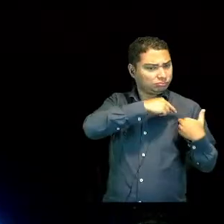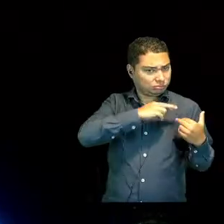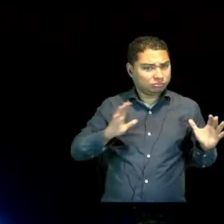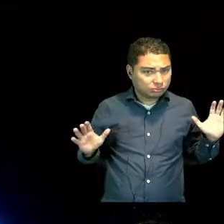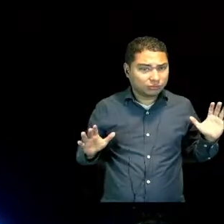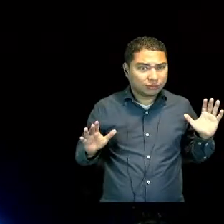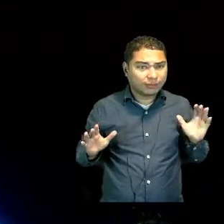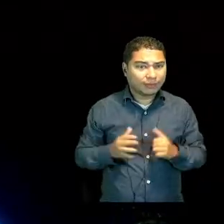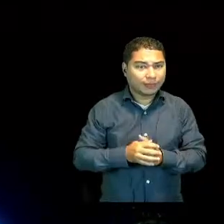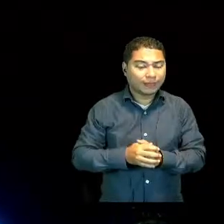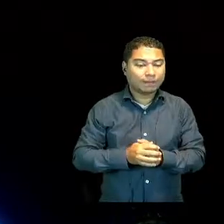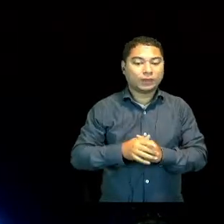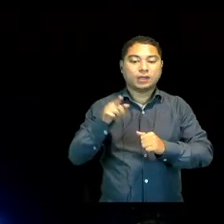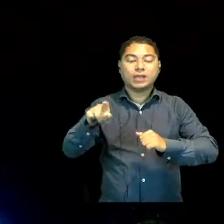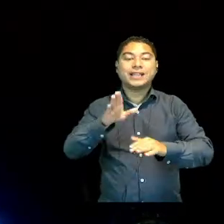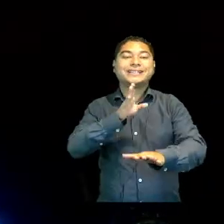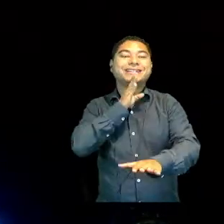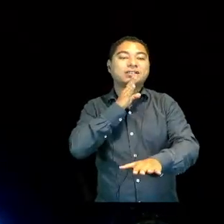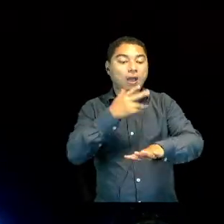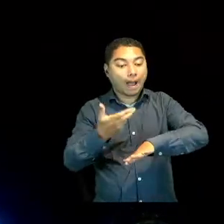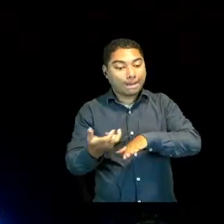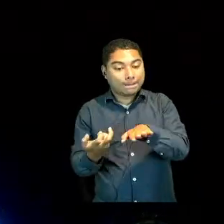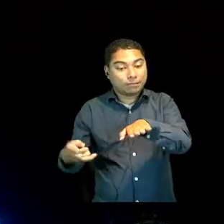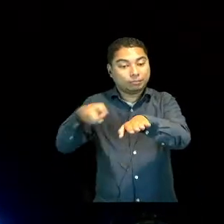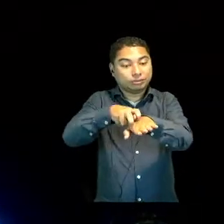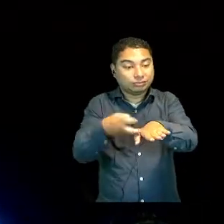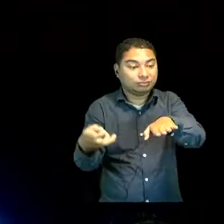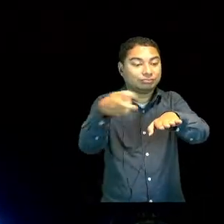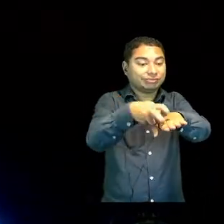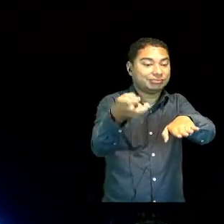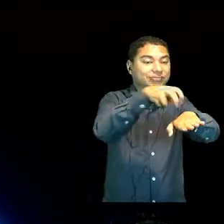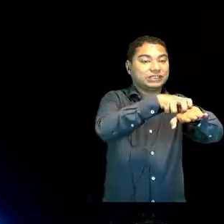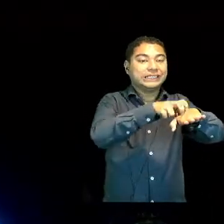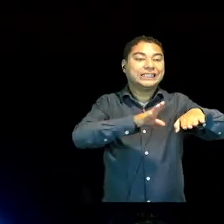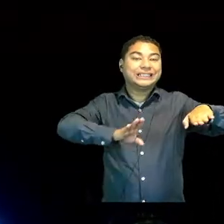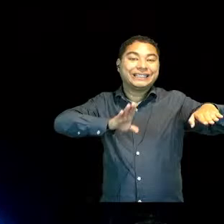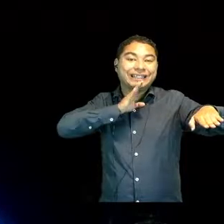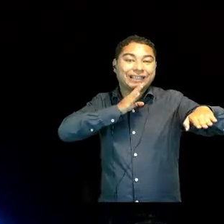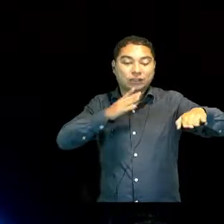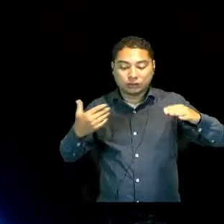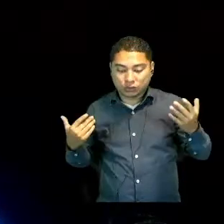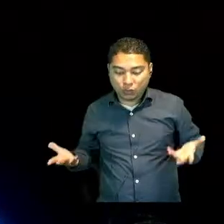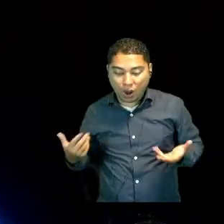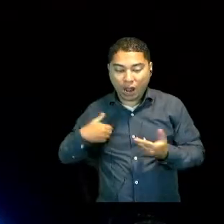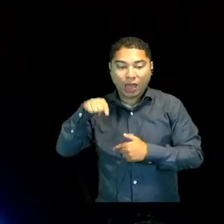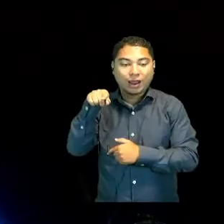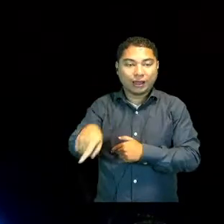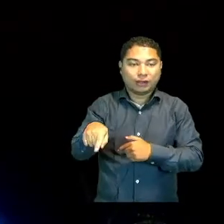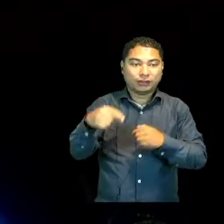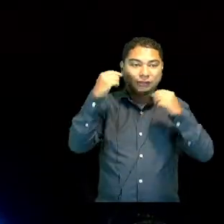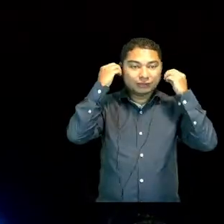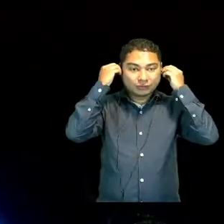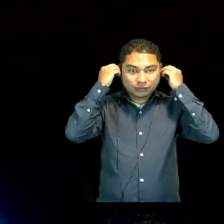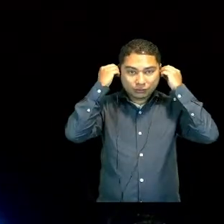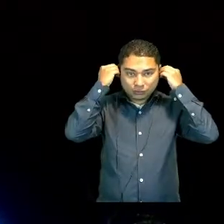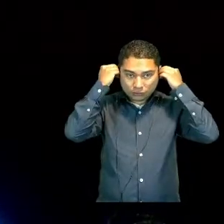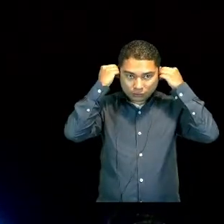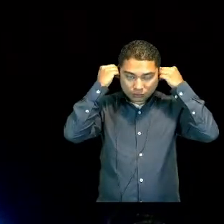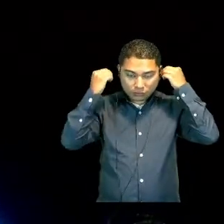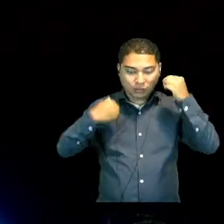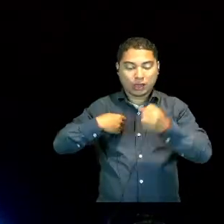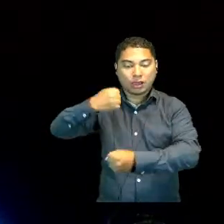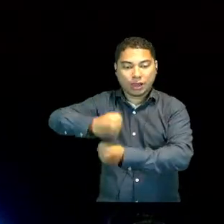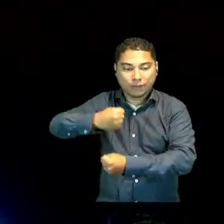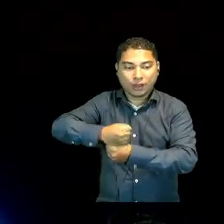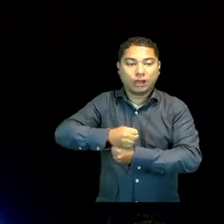black women domestic workers, black women who were maids and cooks and washerwomen And